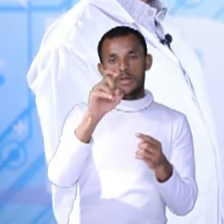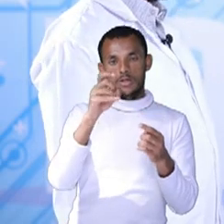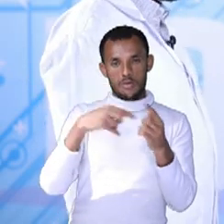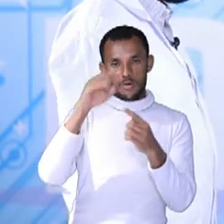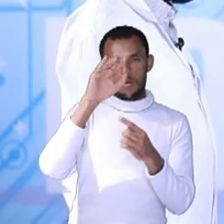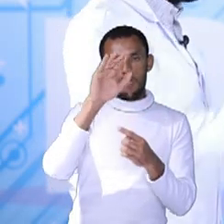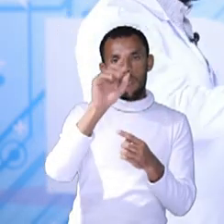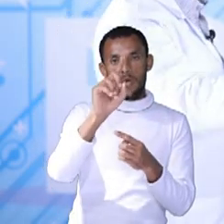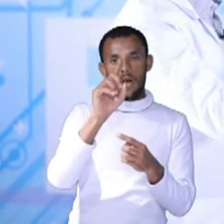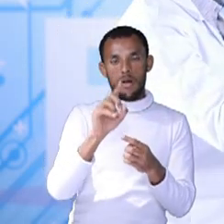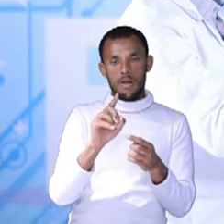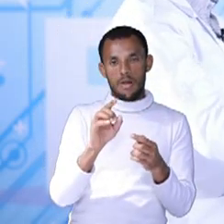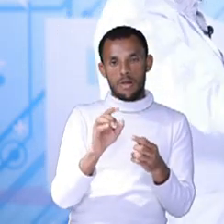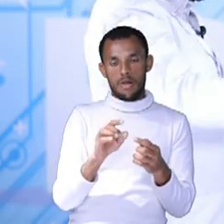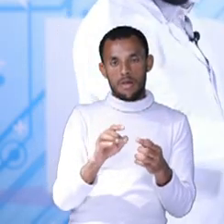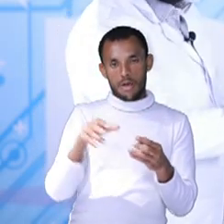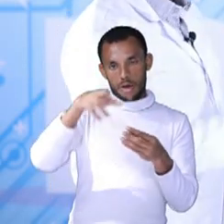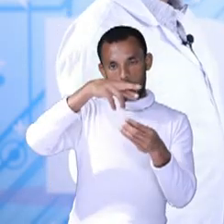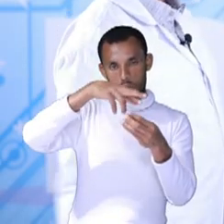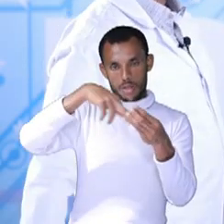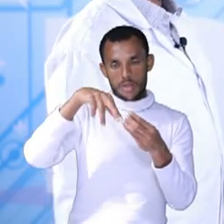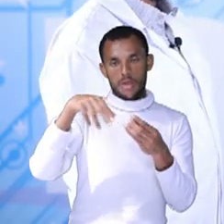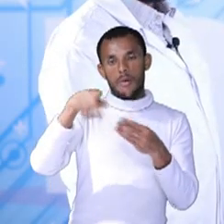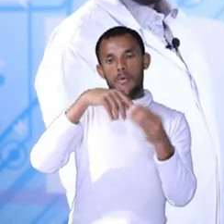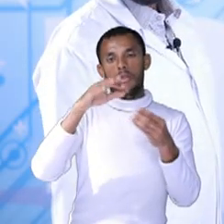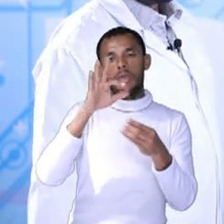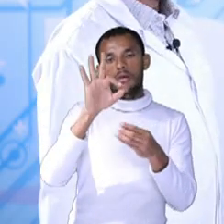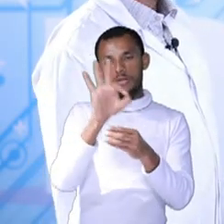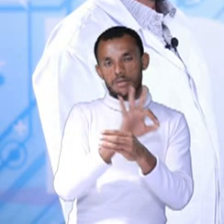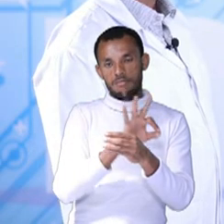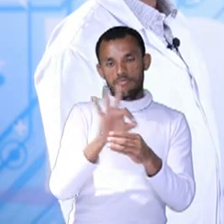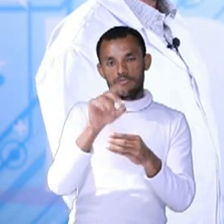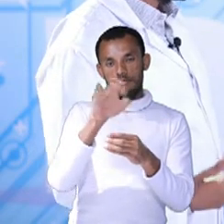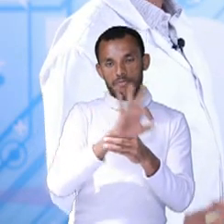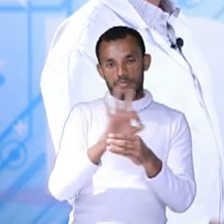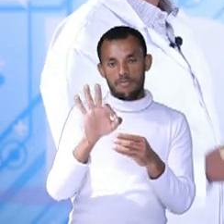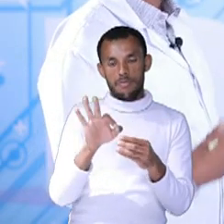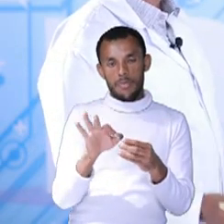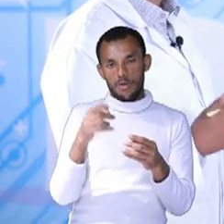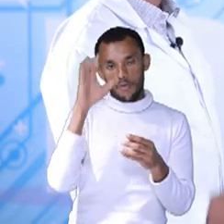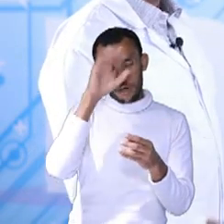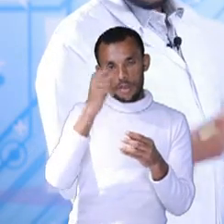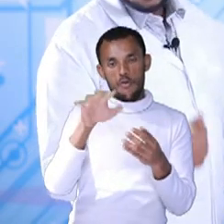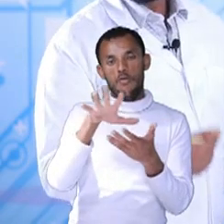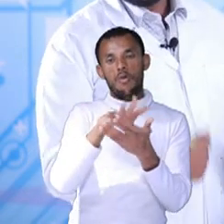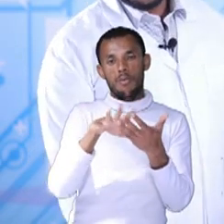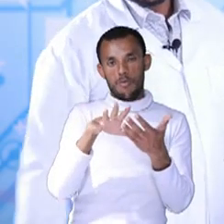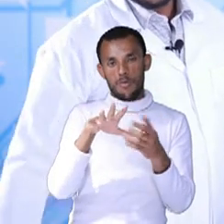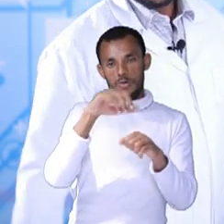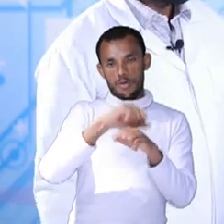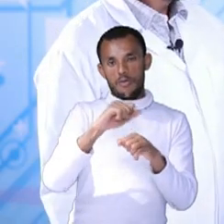1 is rotated about x-axis. So you are asked to find the volume of solid